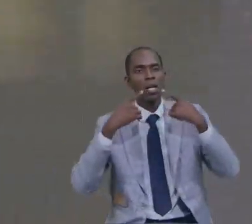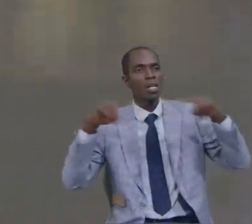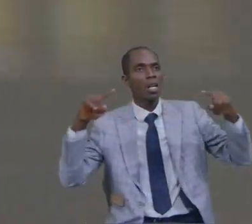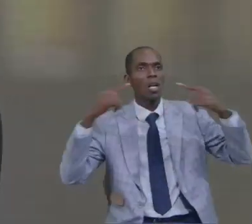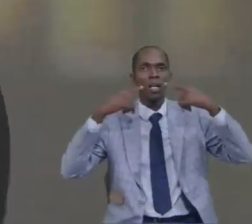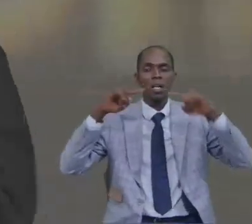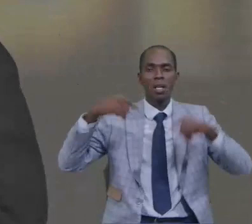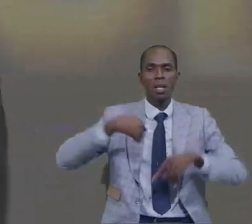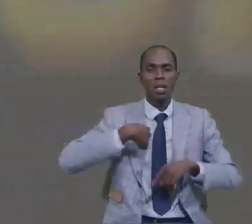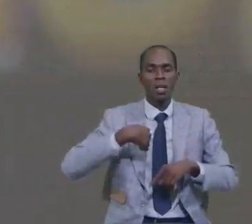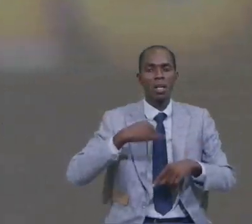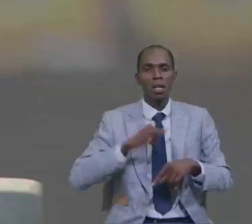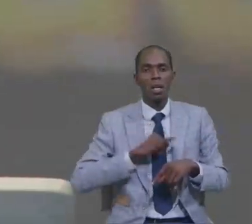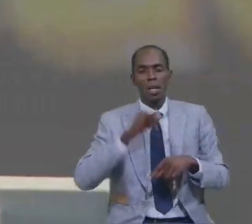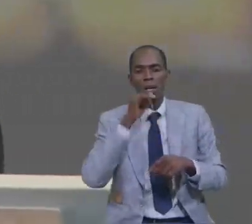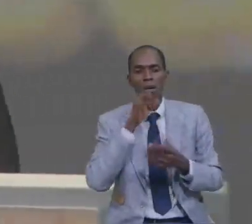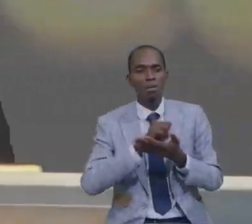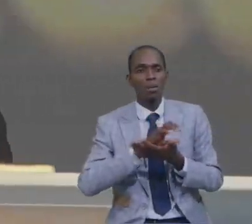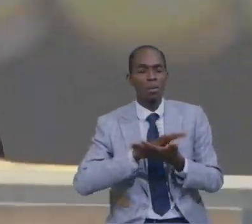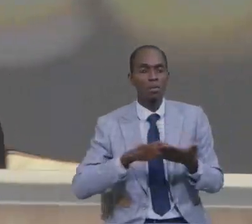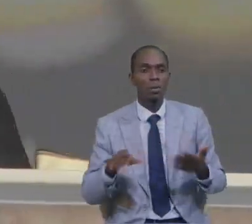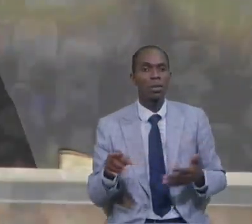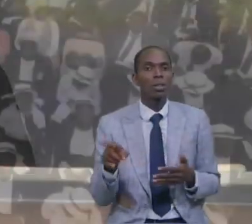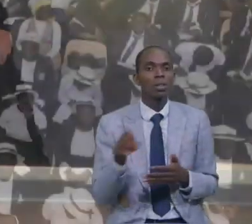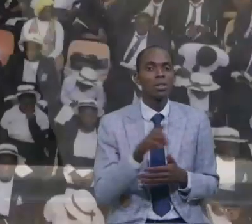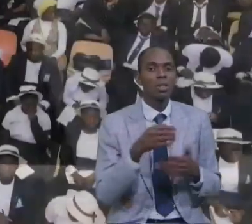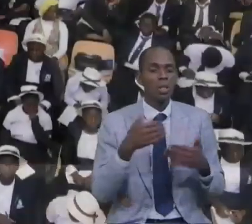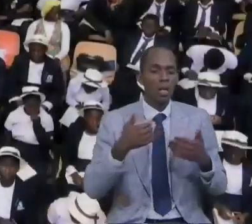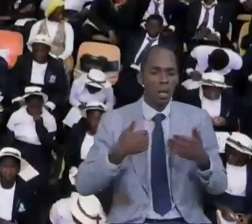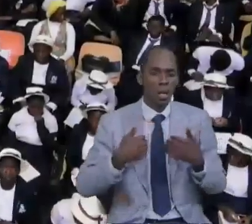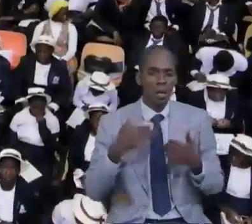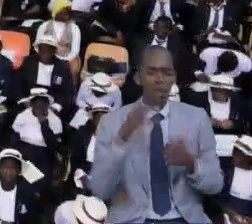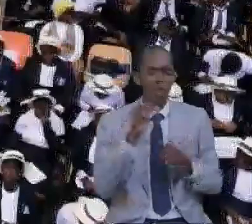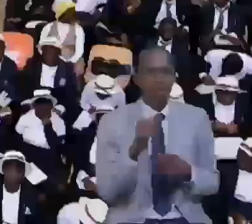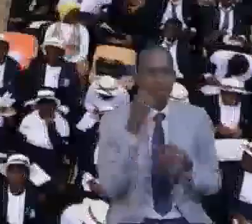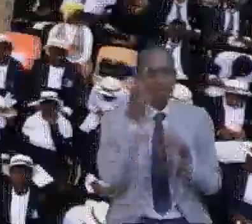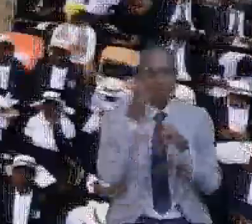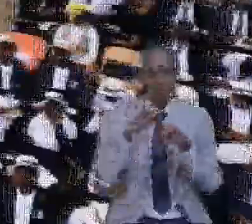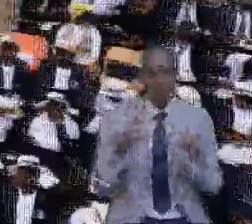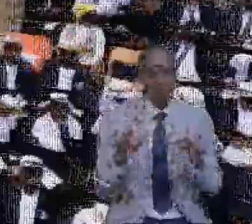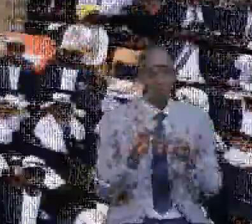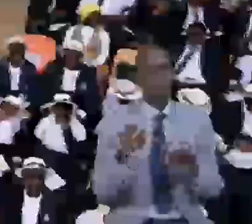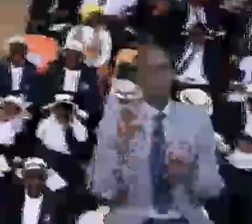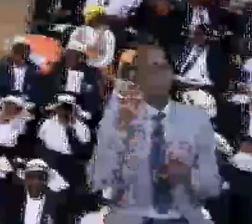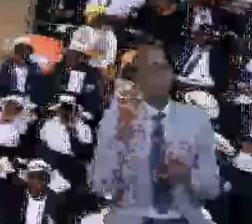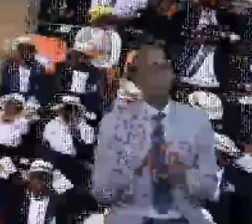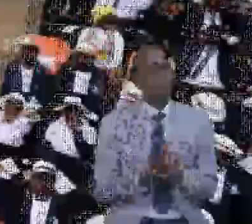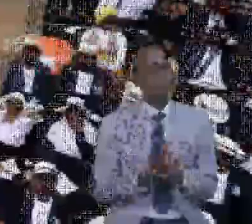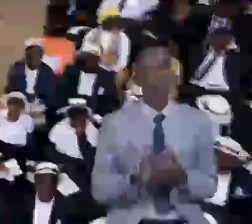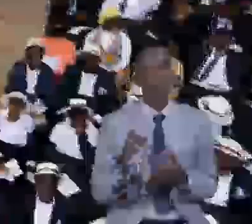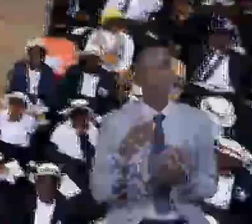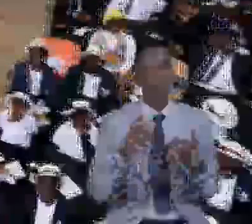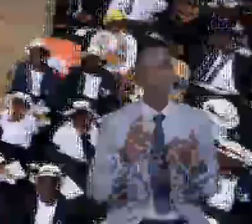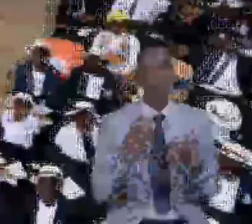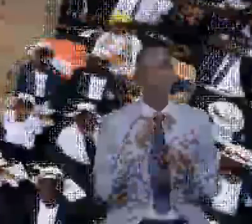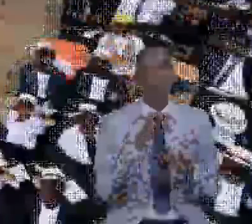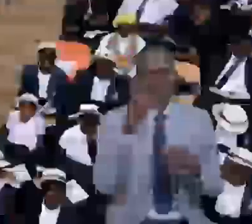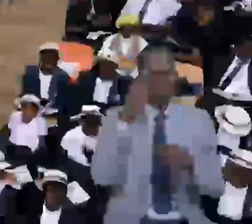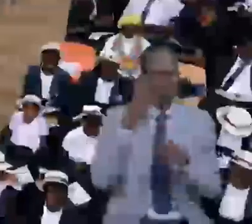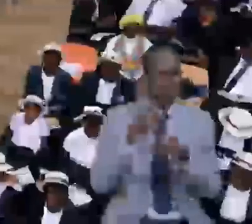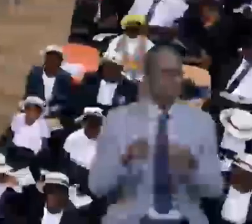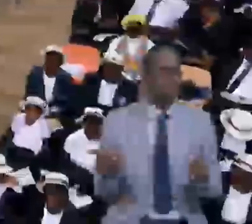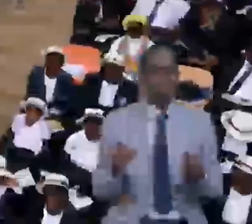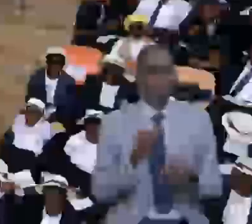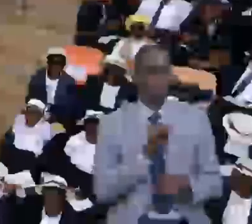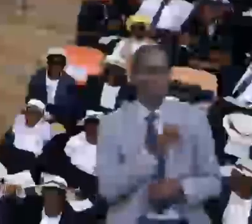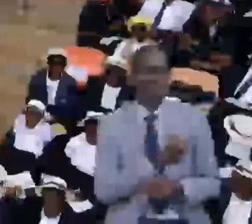They have a disagreeable attitude. They are always looking for something to criticize, something to